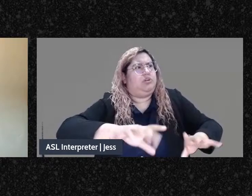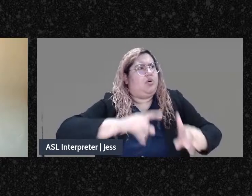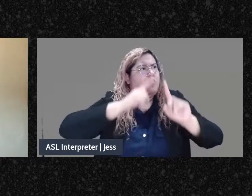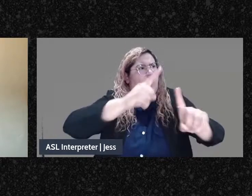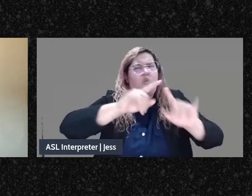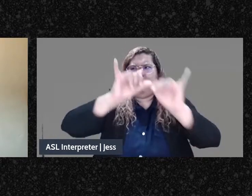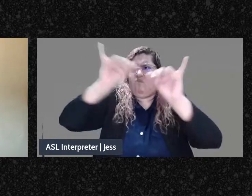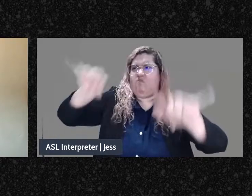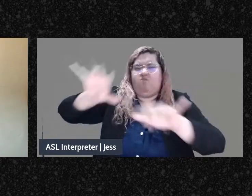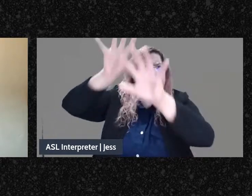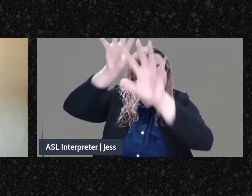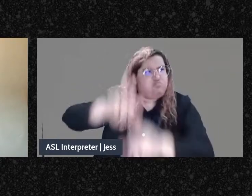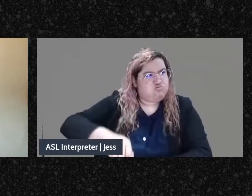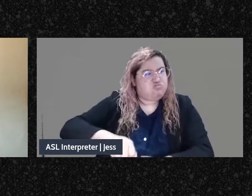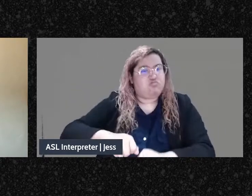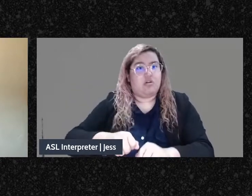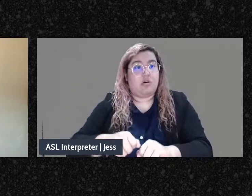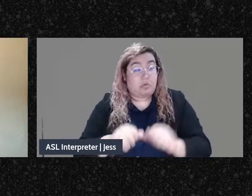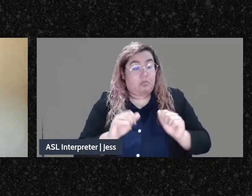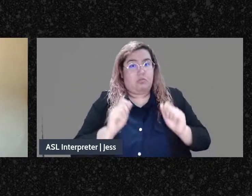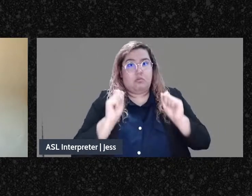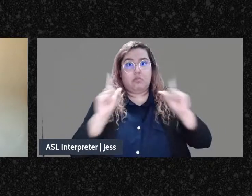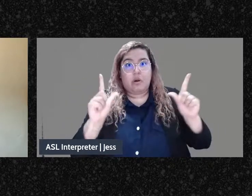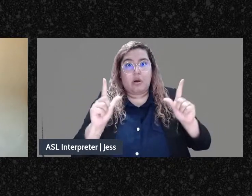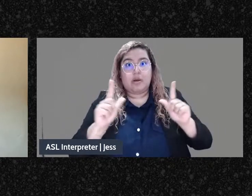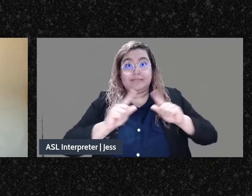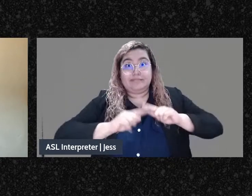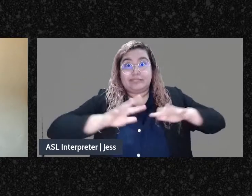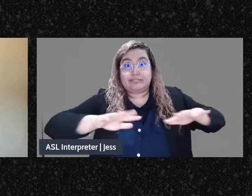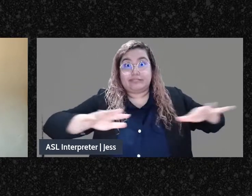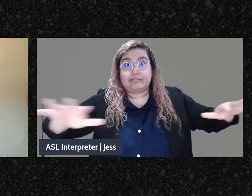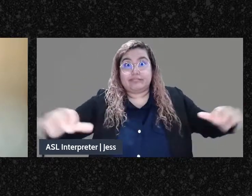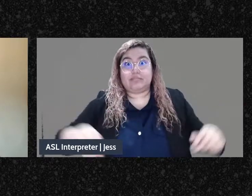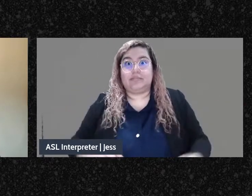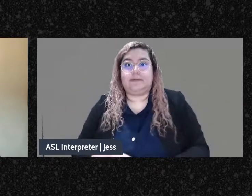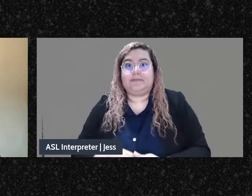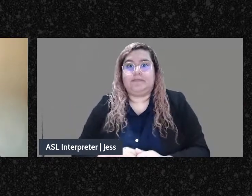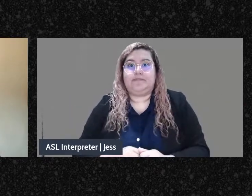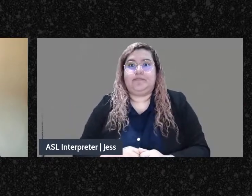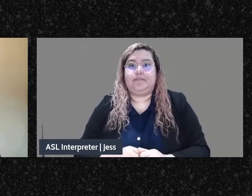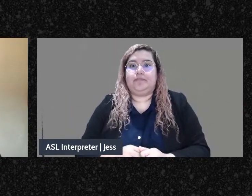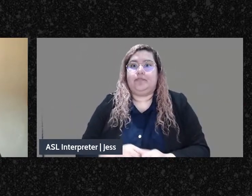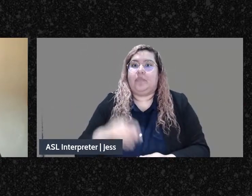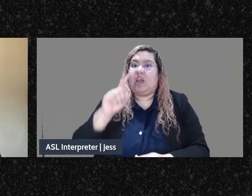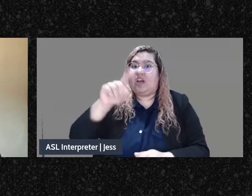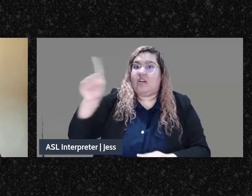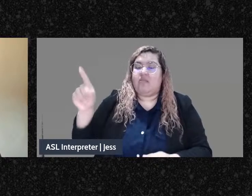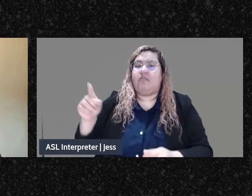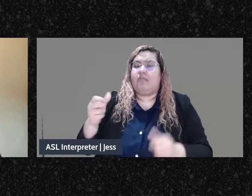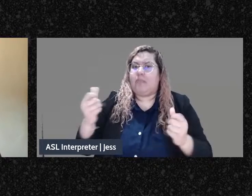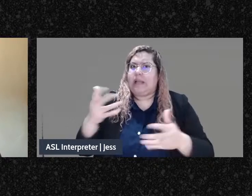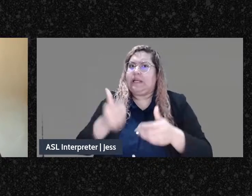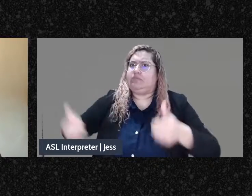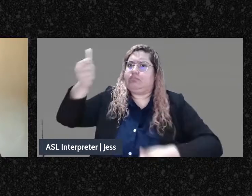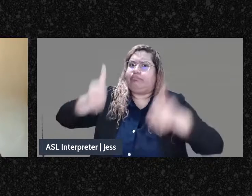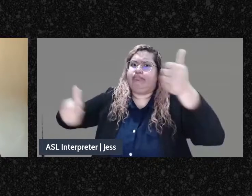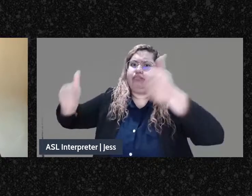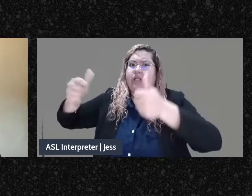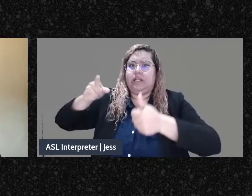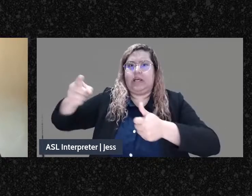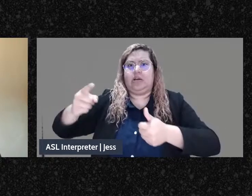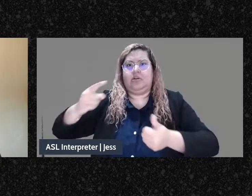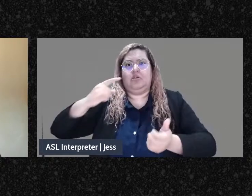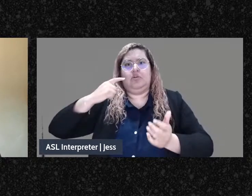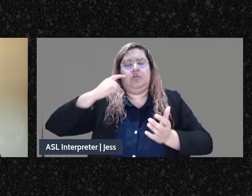people. And the powers that be are relentlessly working to right their ship in the face of this and to